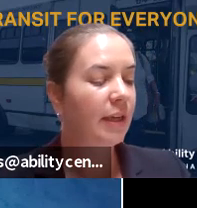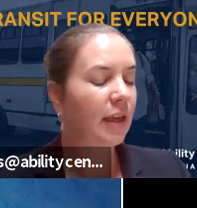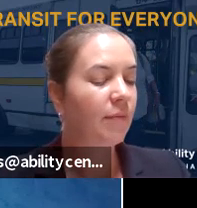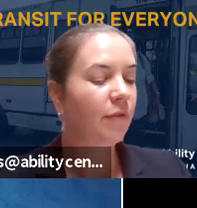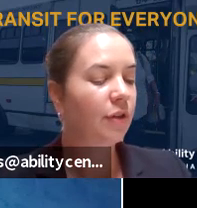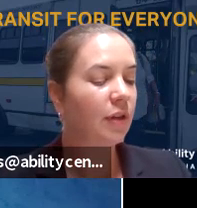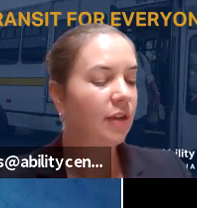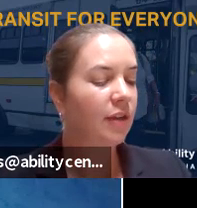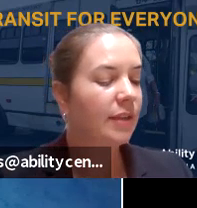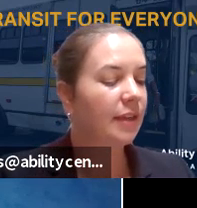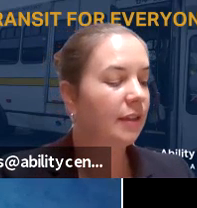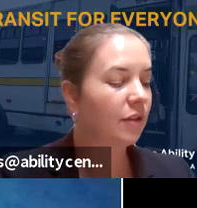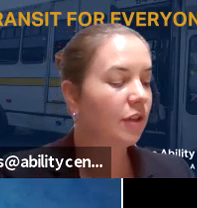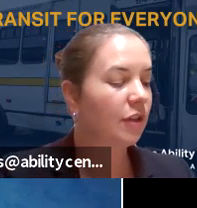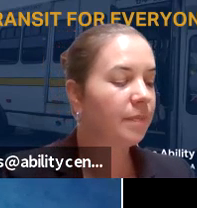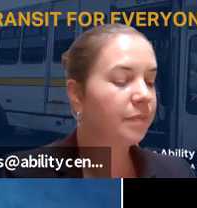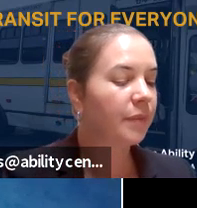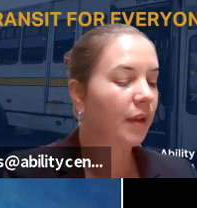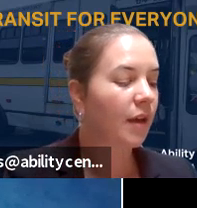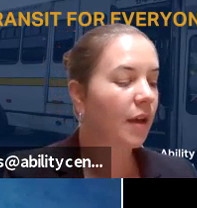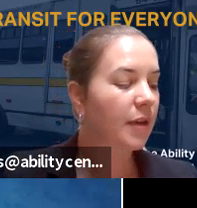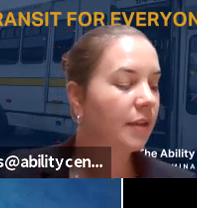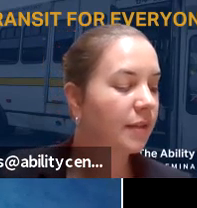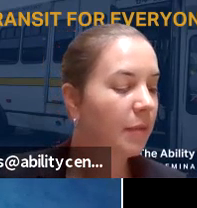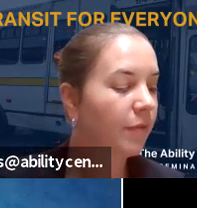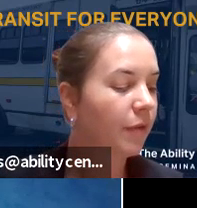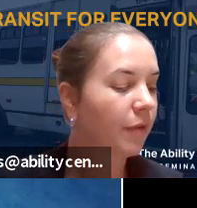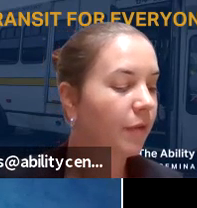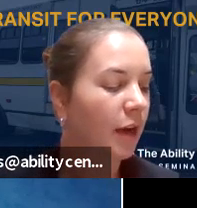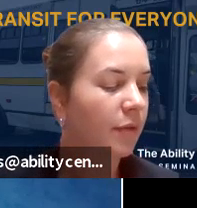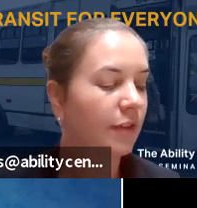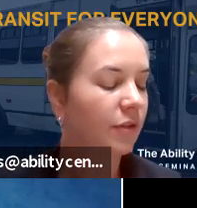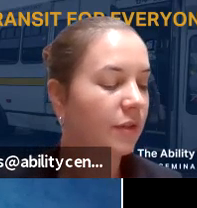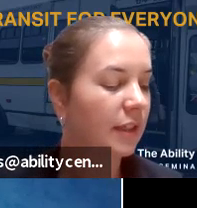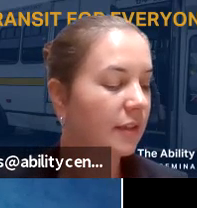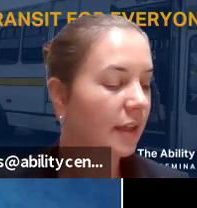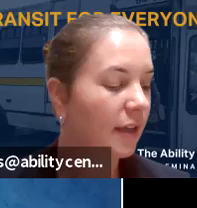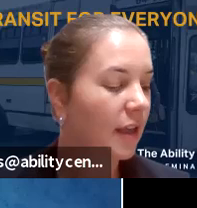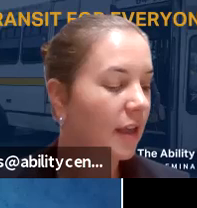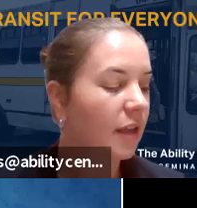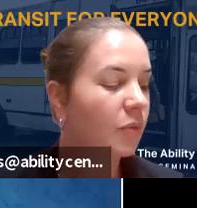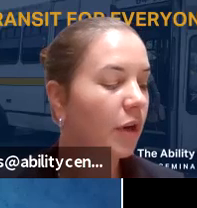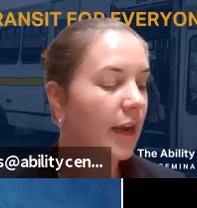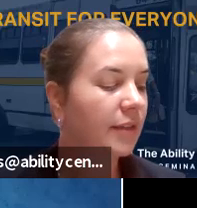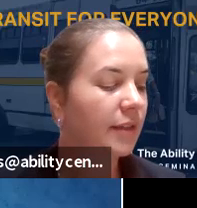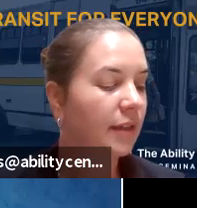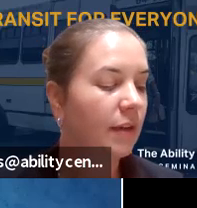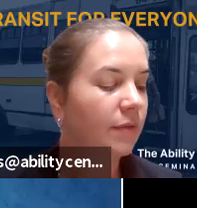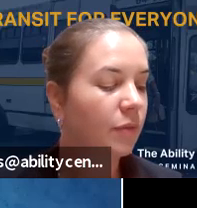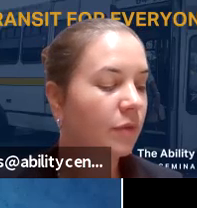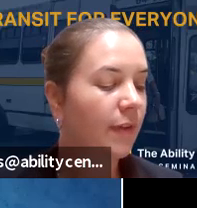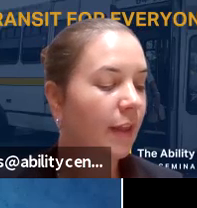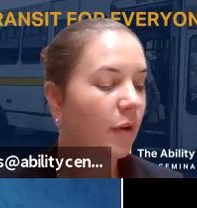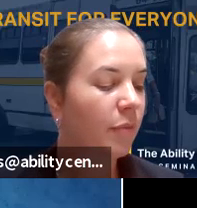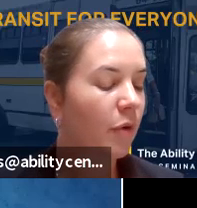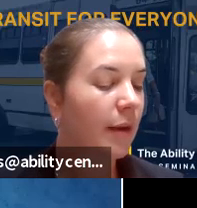Voinovich nominating him for U.S. Senate leadership in the Summit for Young Professionals in D.C., his work as an